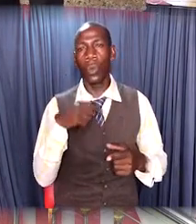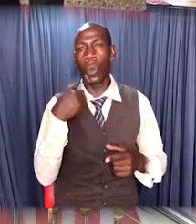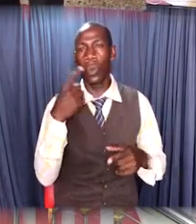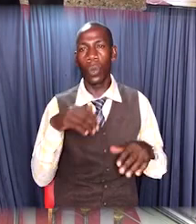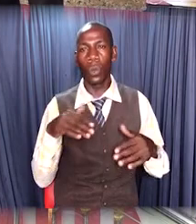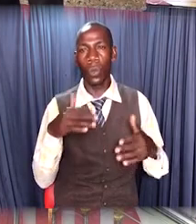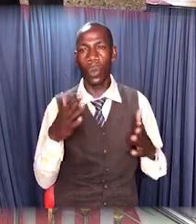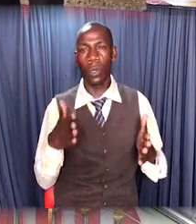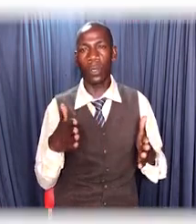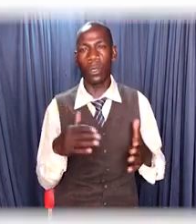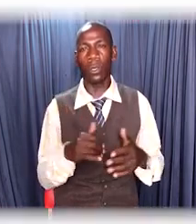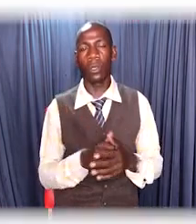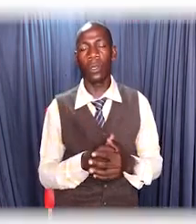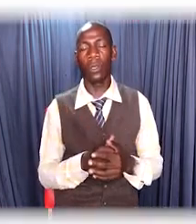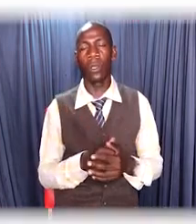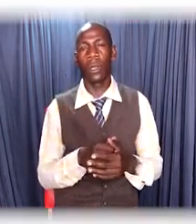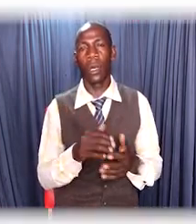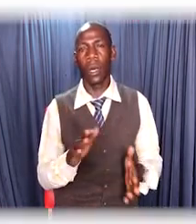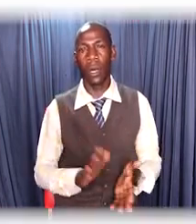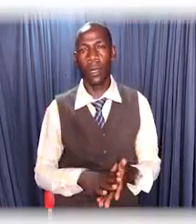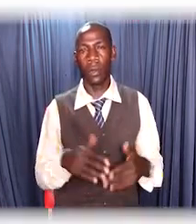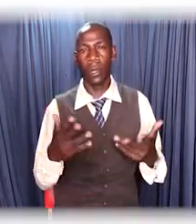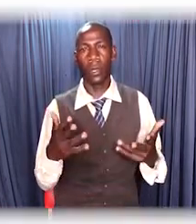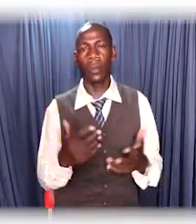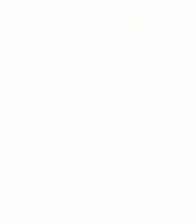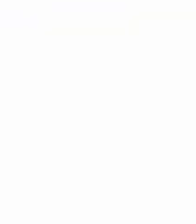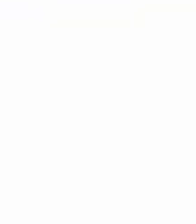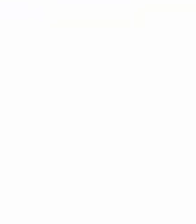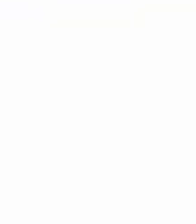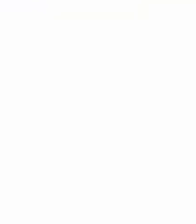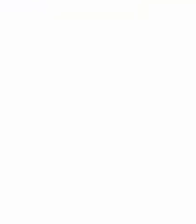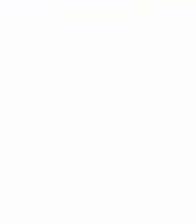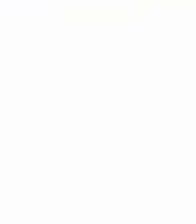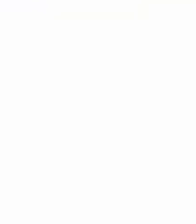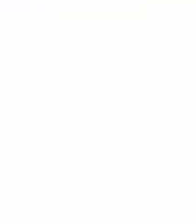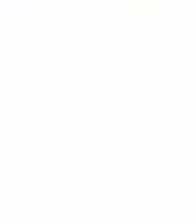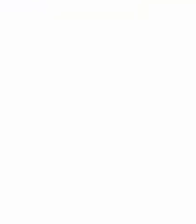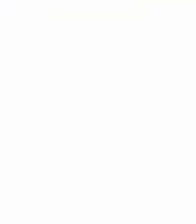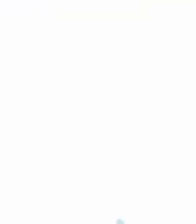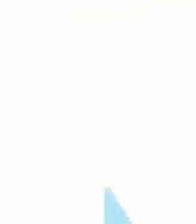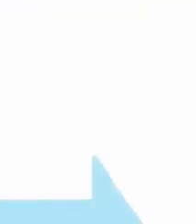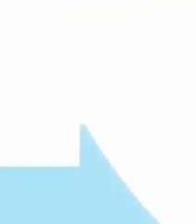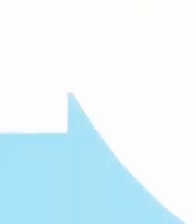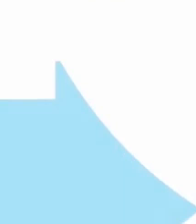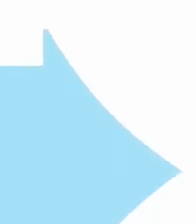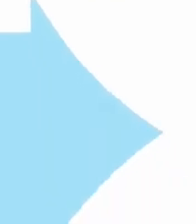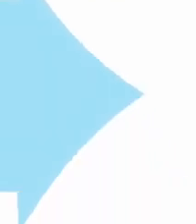watendaji, to the doers. Hallelujah. Hallelujah.